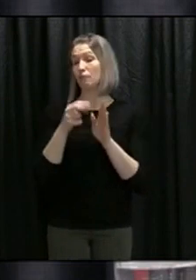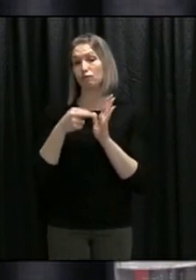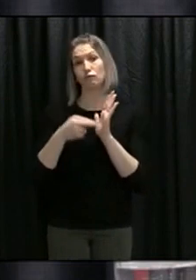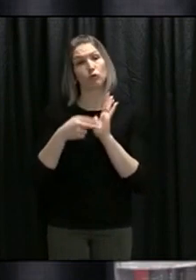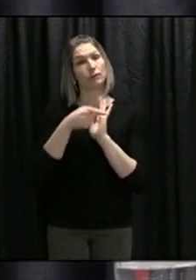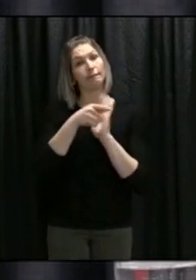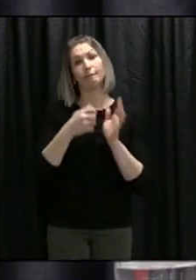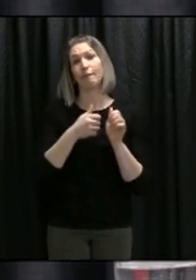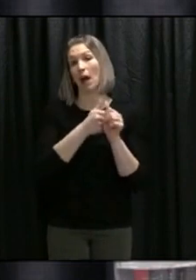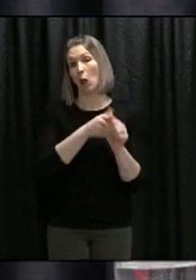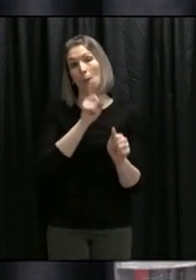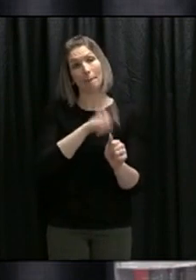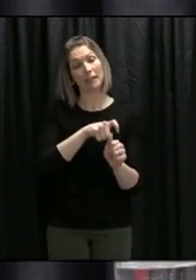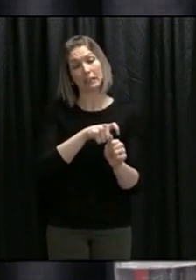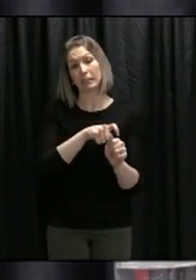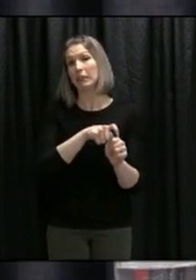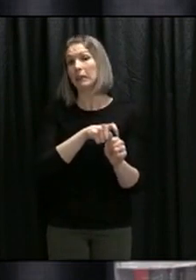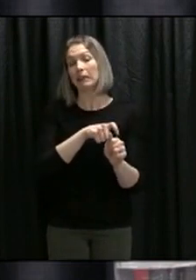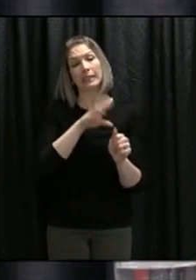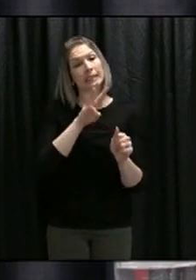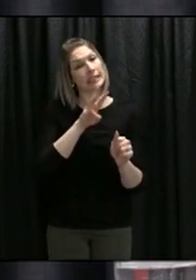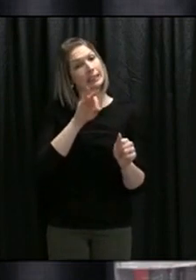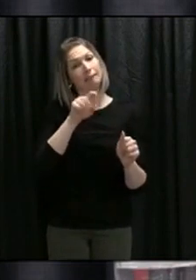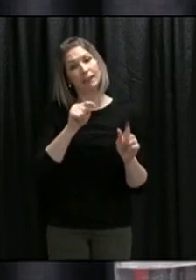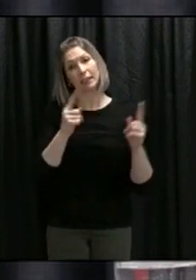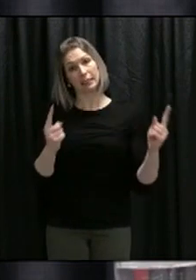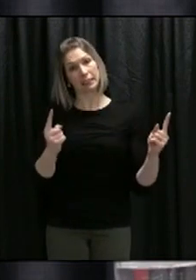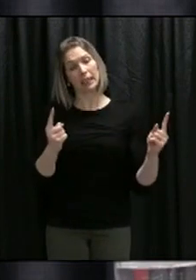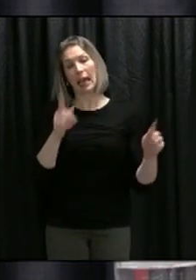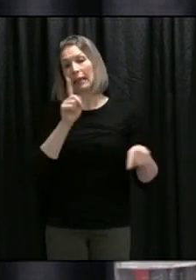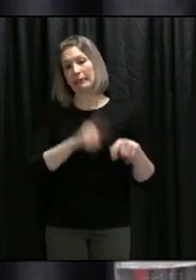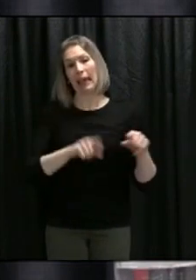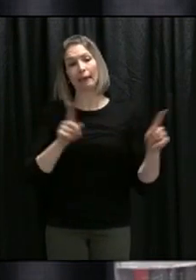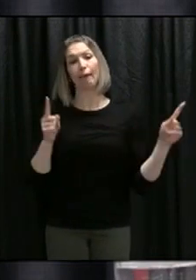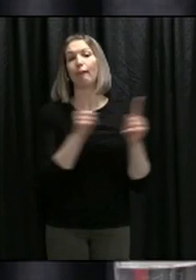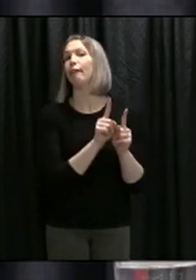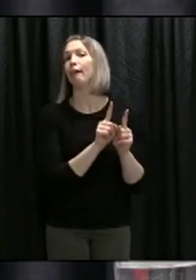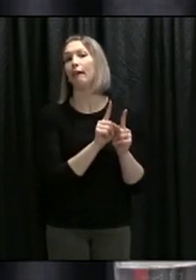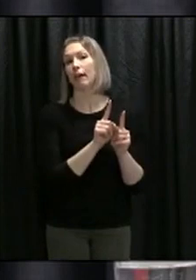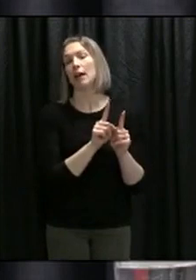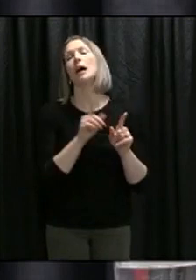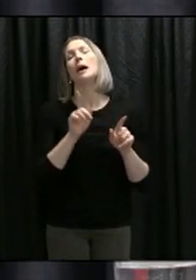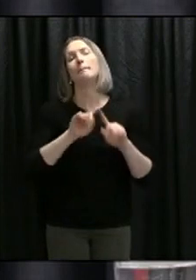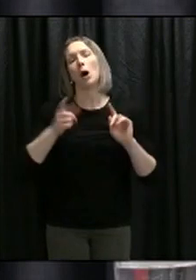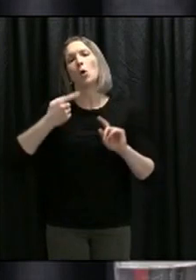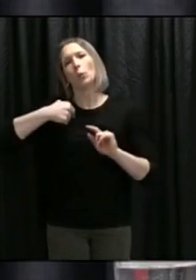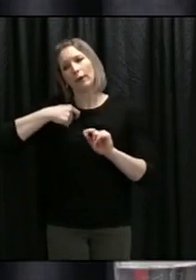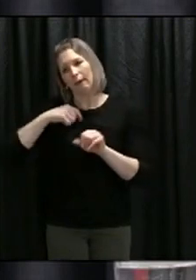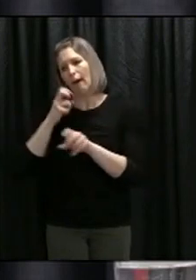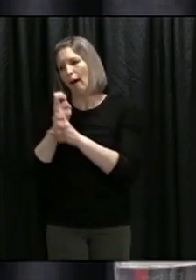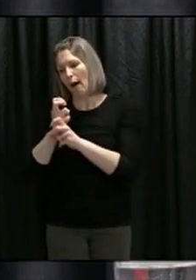the infection and prevention control staff across the RHAs to enable